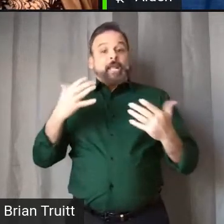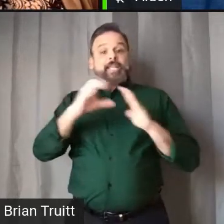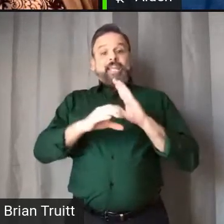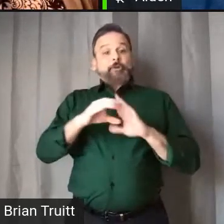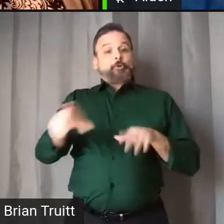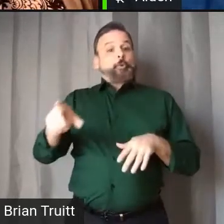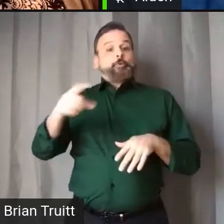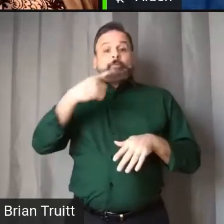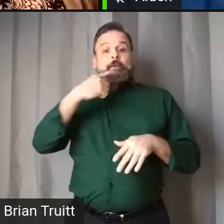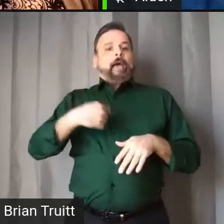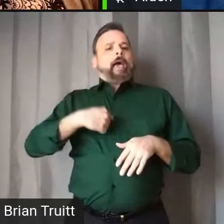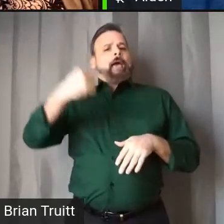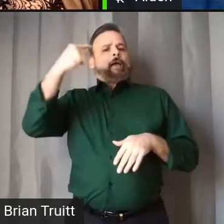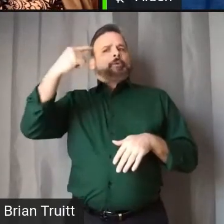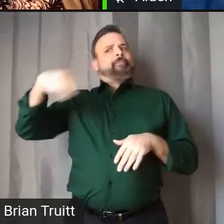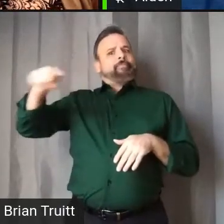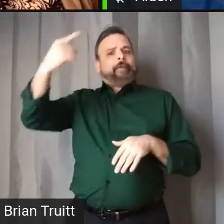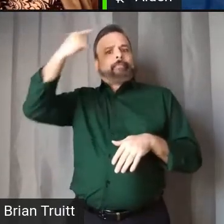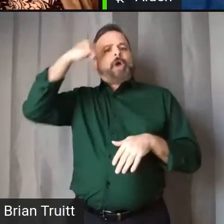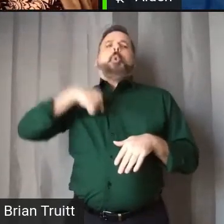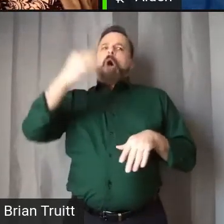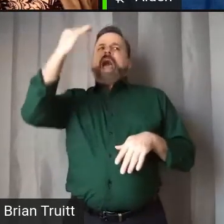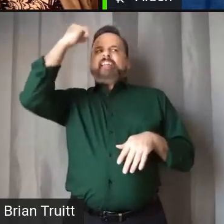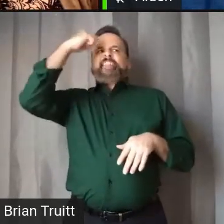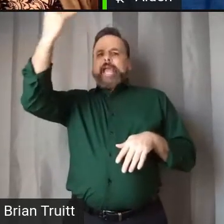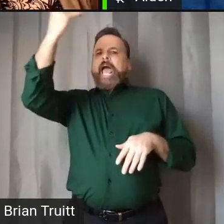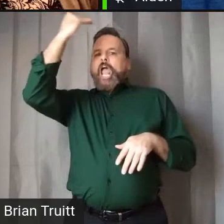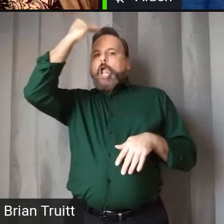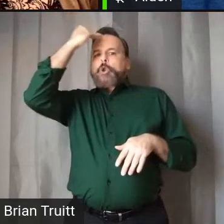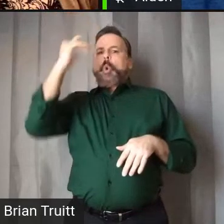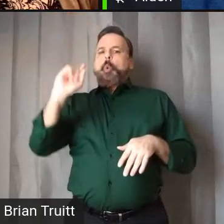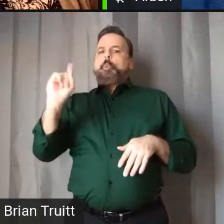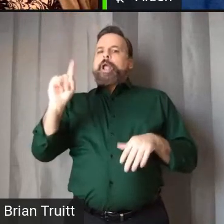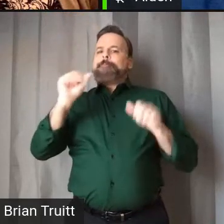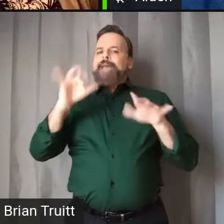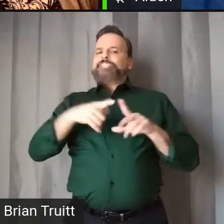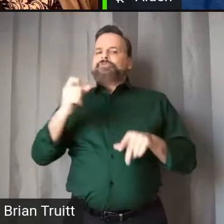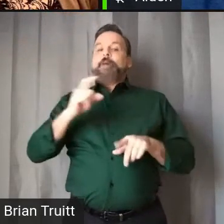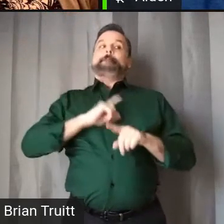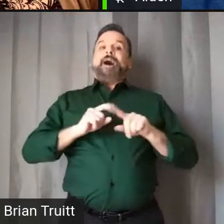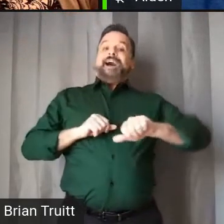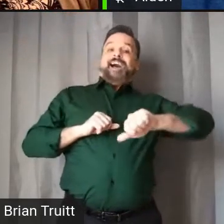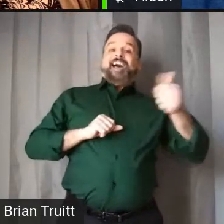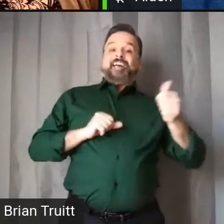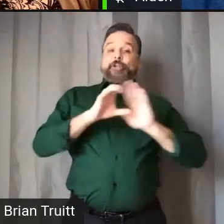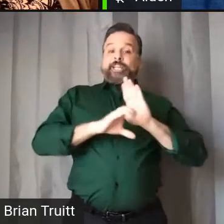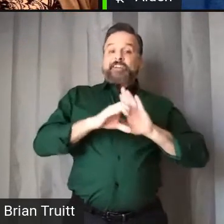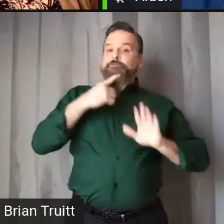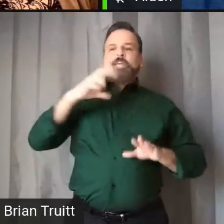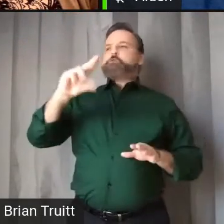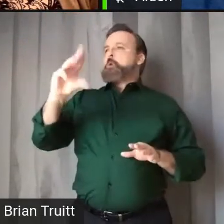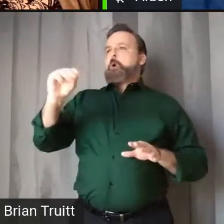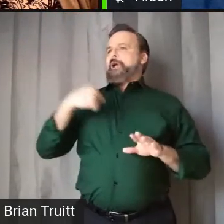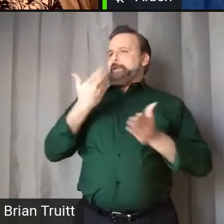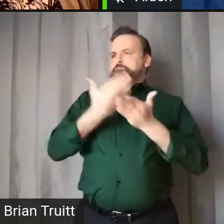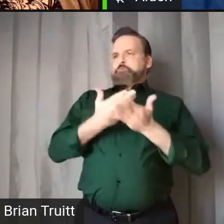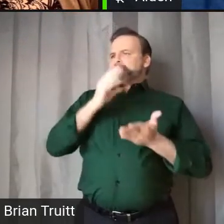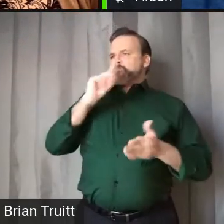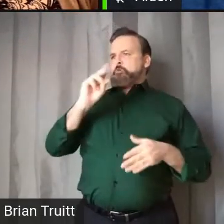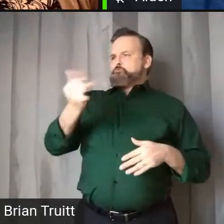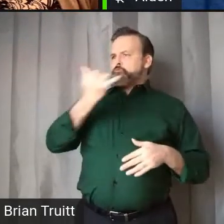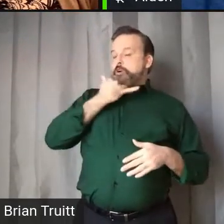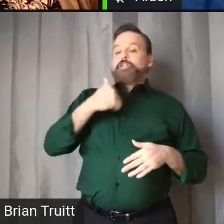think, you know, they think they know where magic comes from, and another character will refute that with something else. So I wanted to make sure that there wasn't a